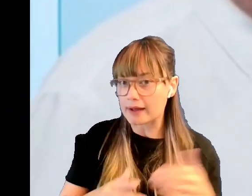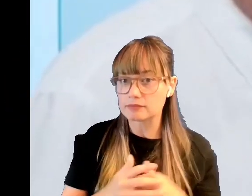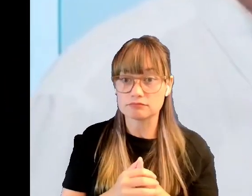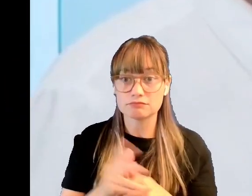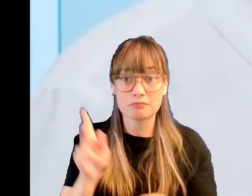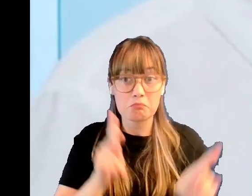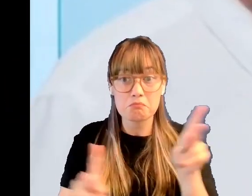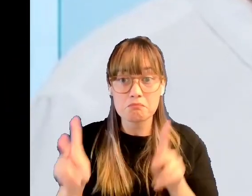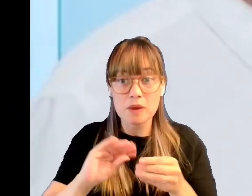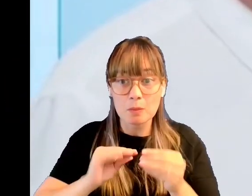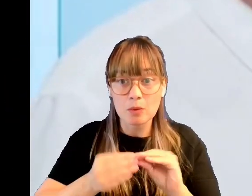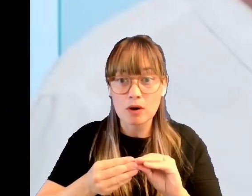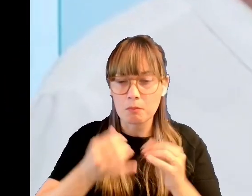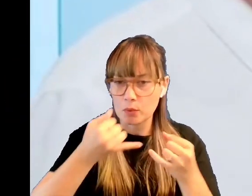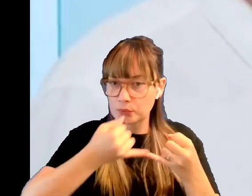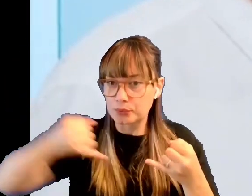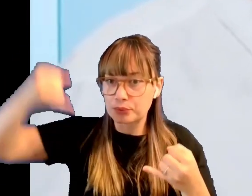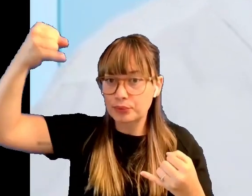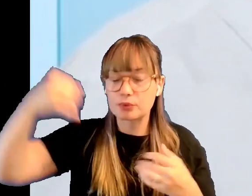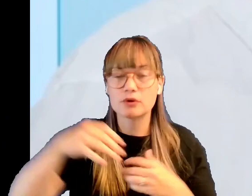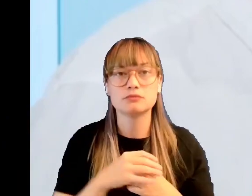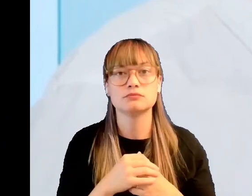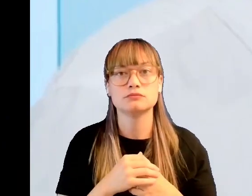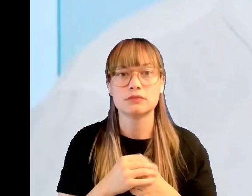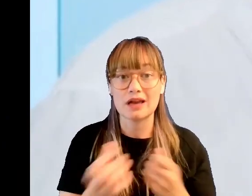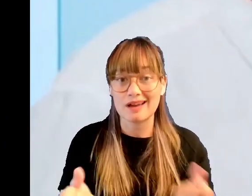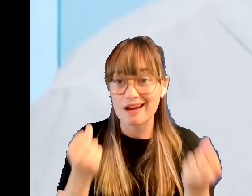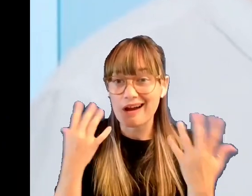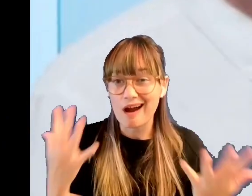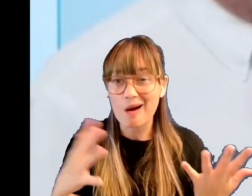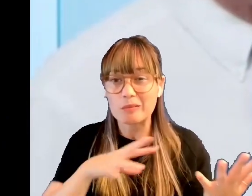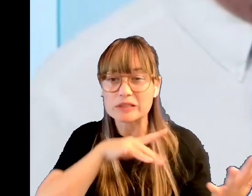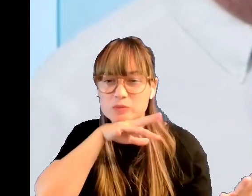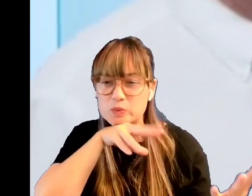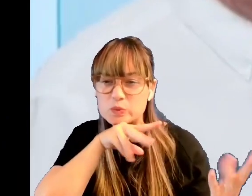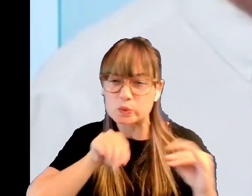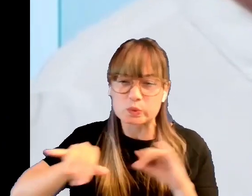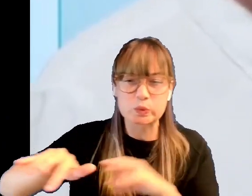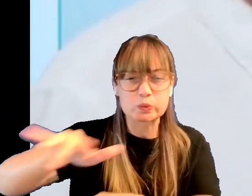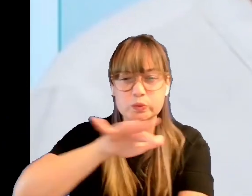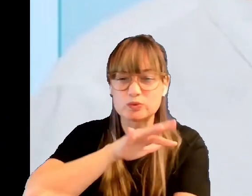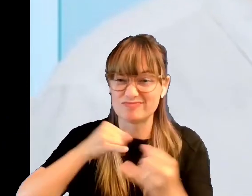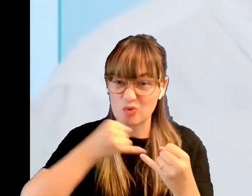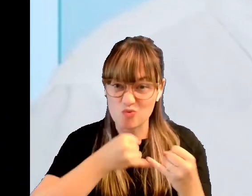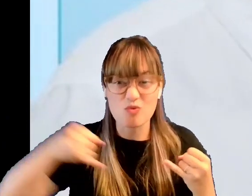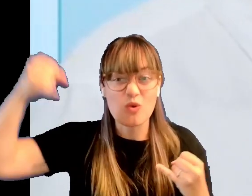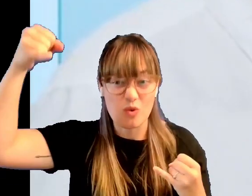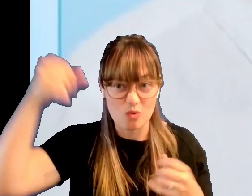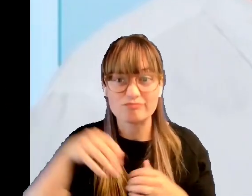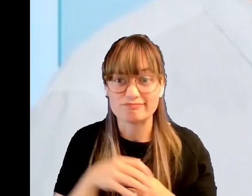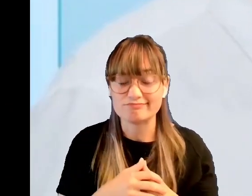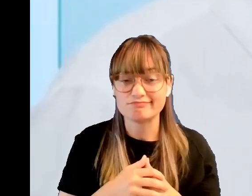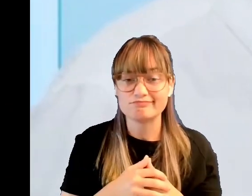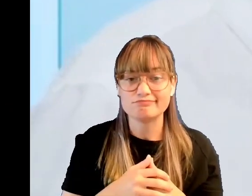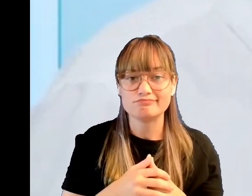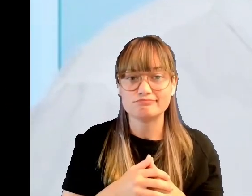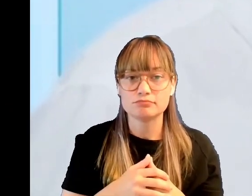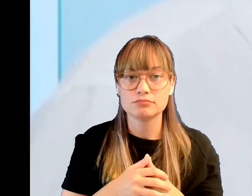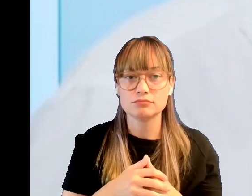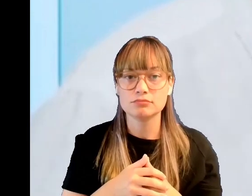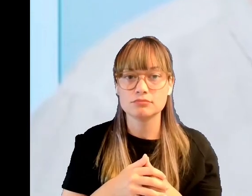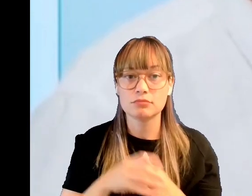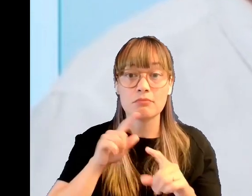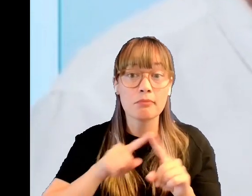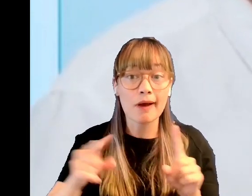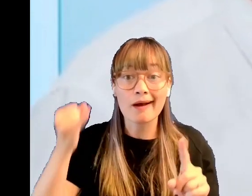of the world is growing exponentially. The amount of pollution that we dump into the atmosphere is growing exponentially.